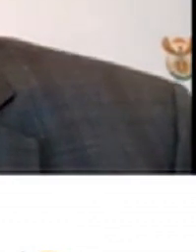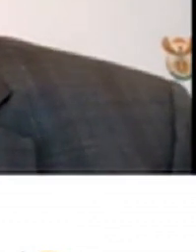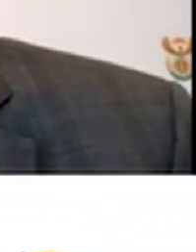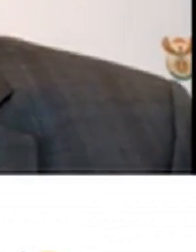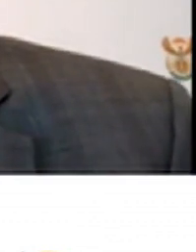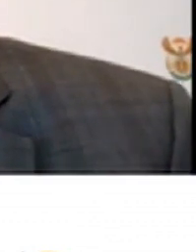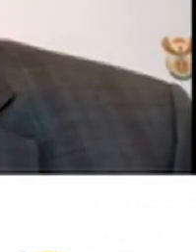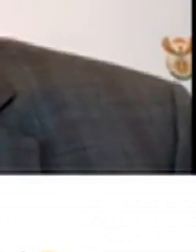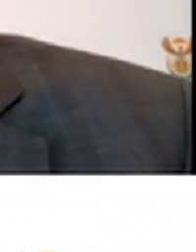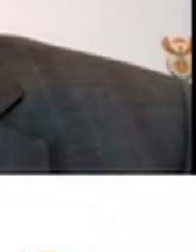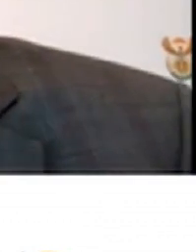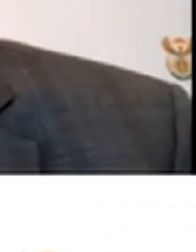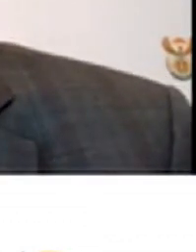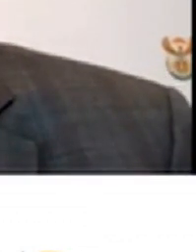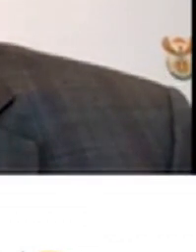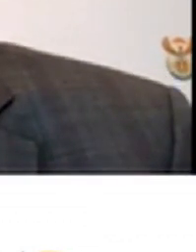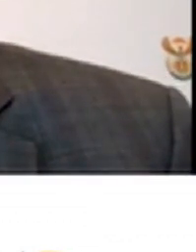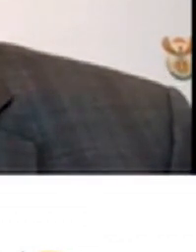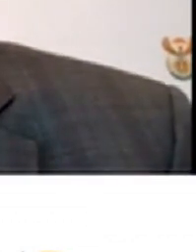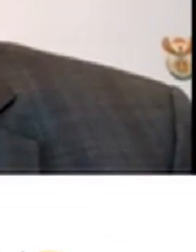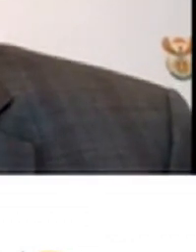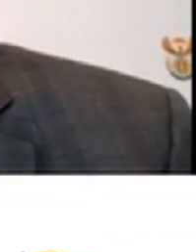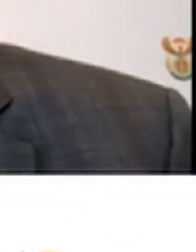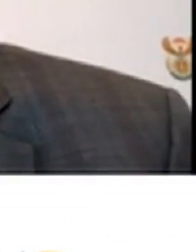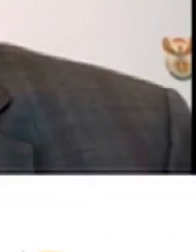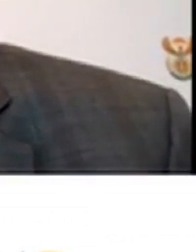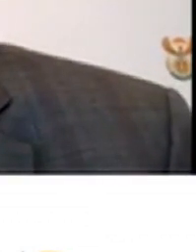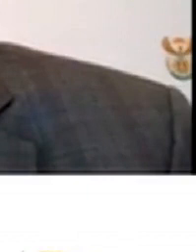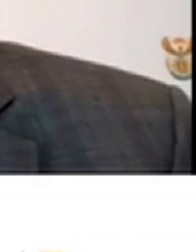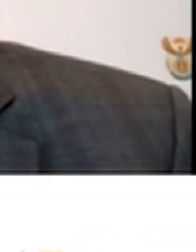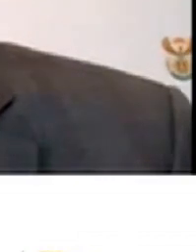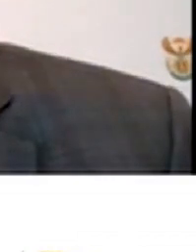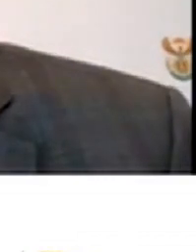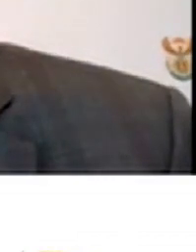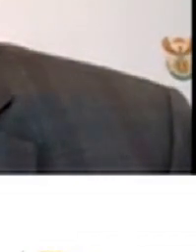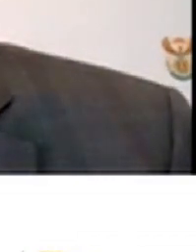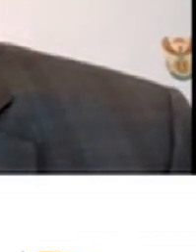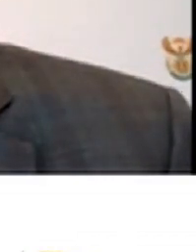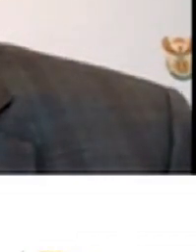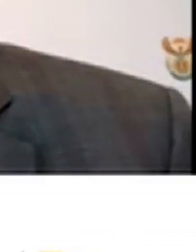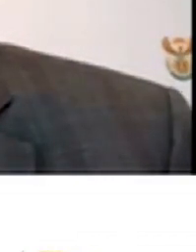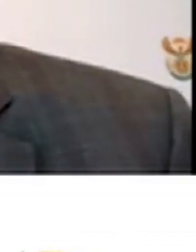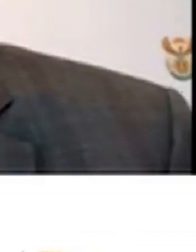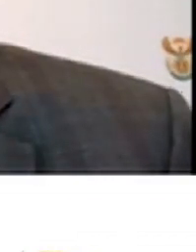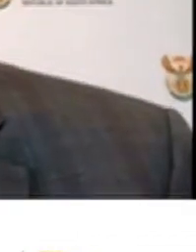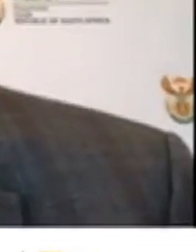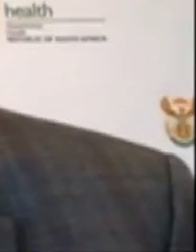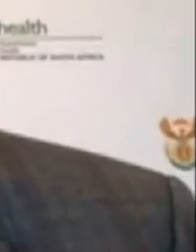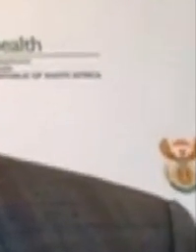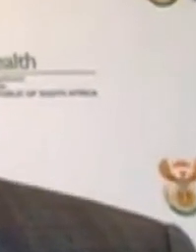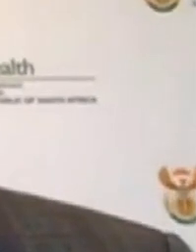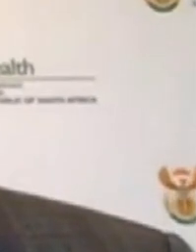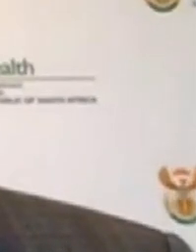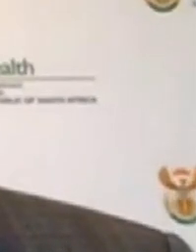be administering them. By the time we administer, we will be knowing exactly when the rest of the dosages will be arriving,